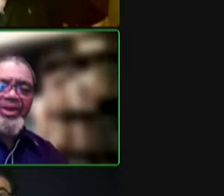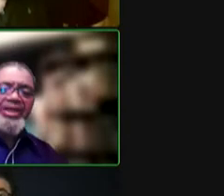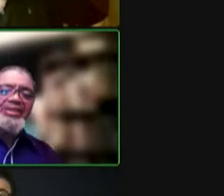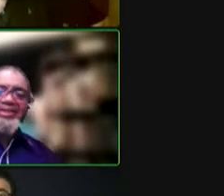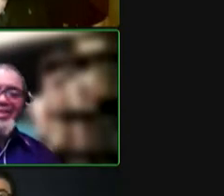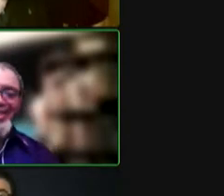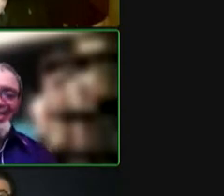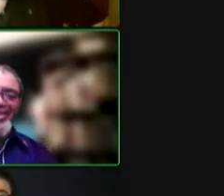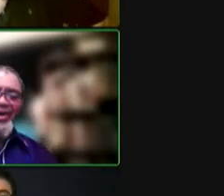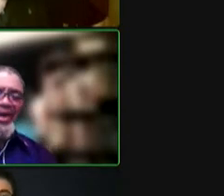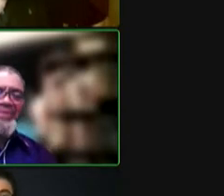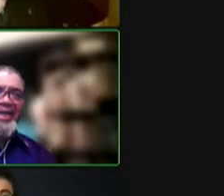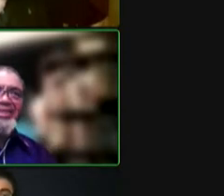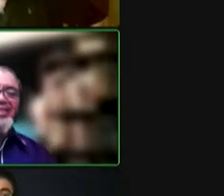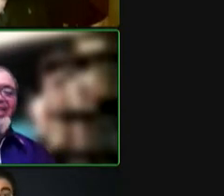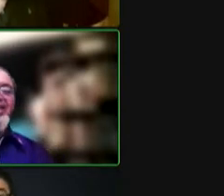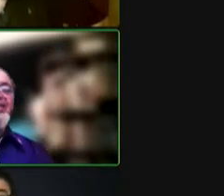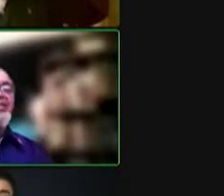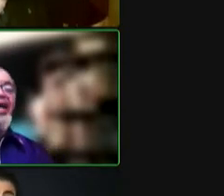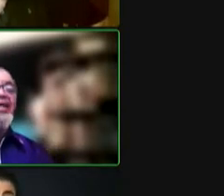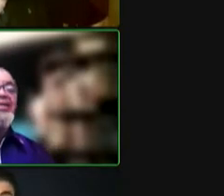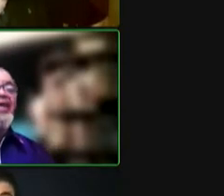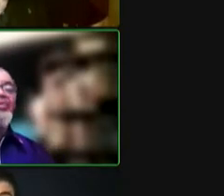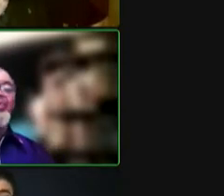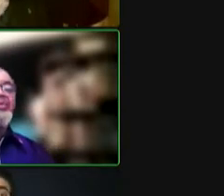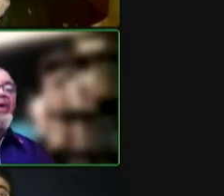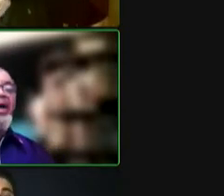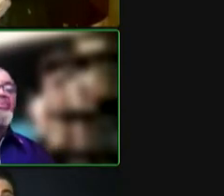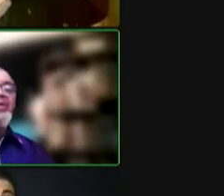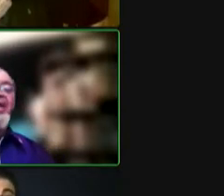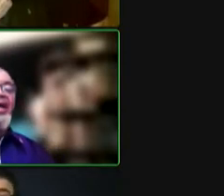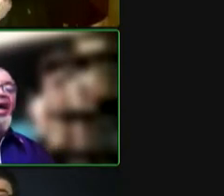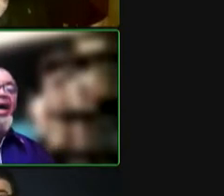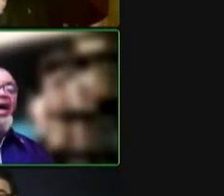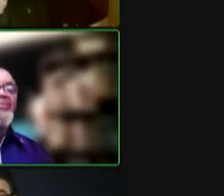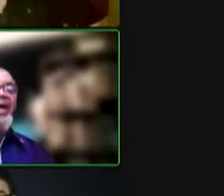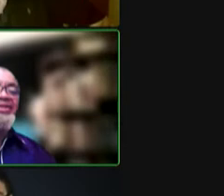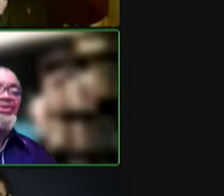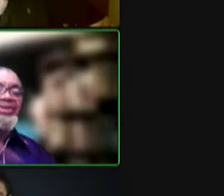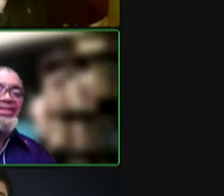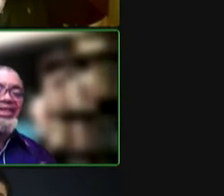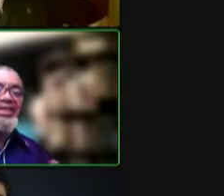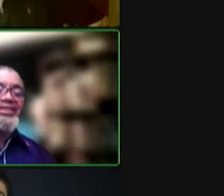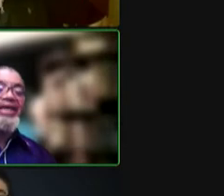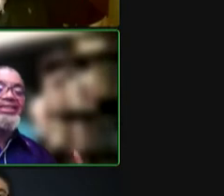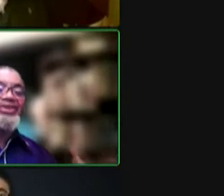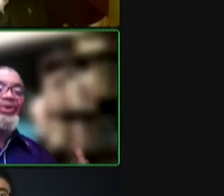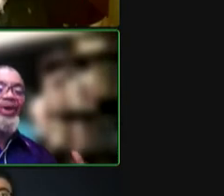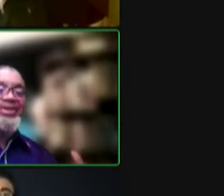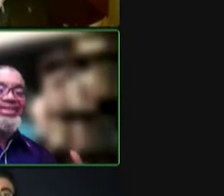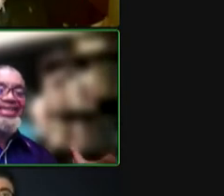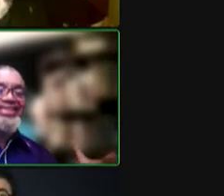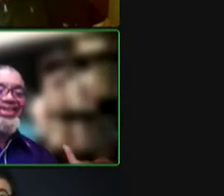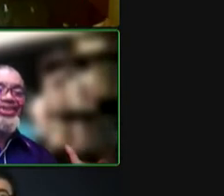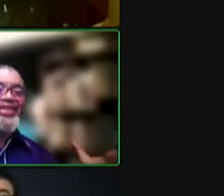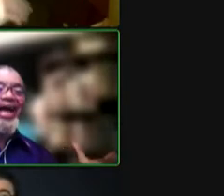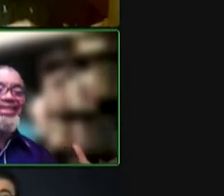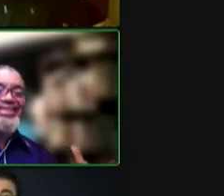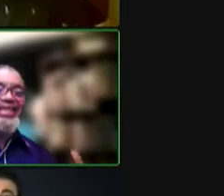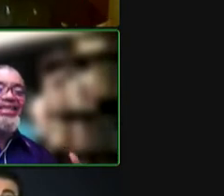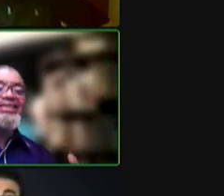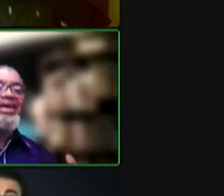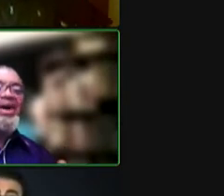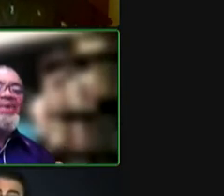I'm really just, you know, I'm not the genius, and Dr. Rosenbaum, I'm not using genius as you are the genius and you're